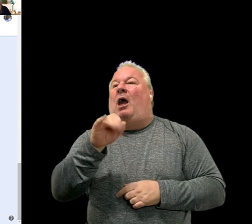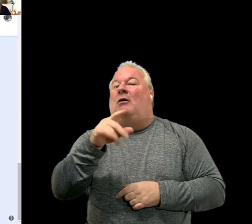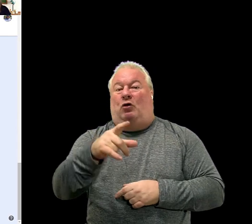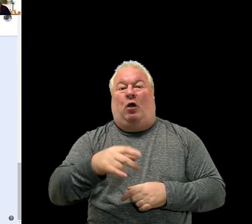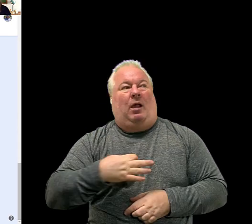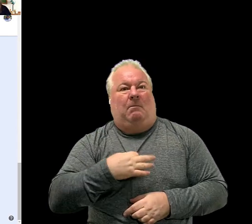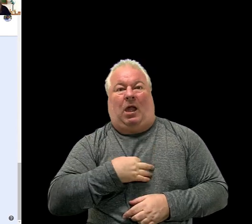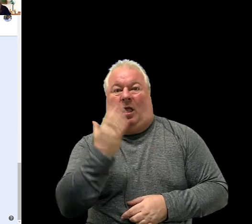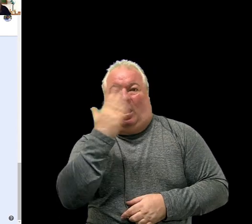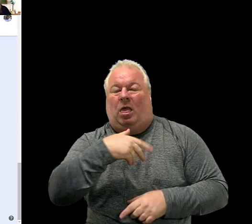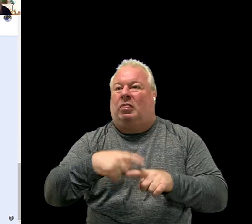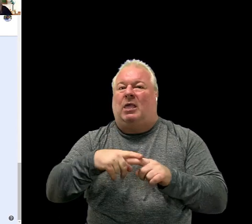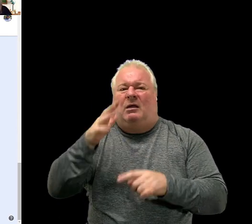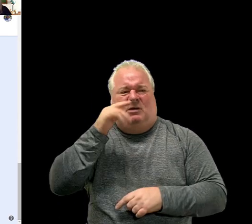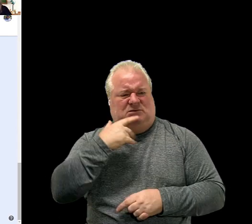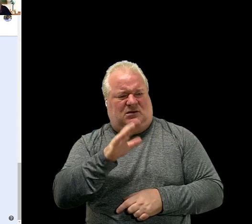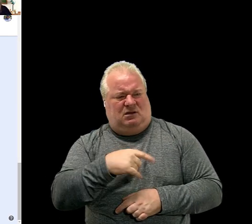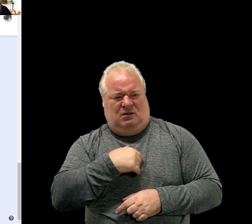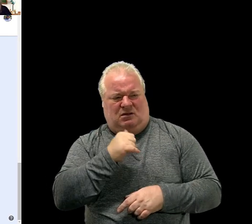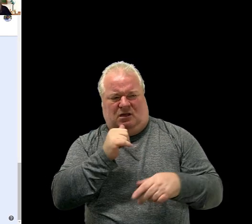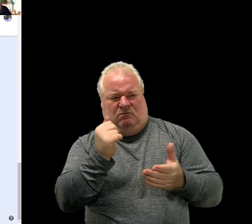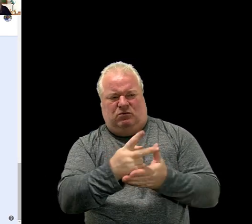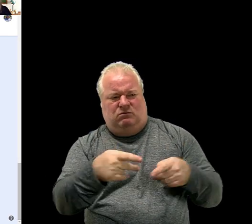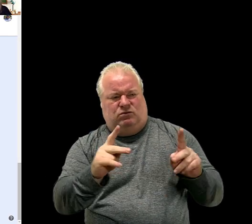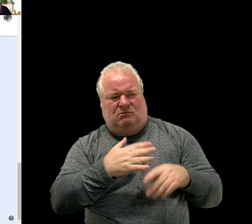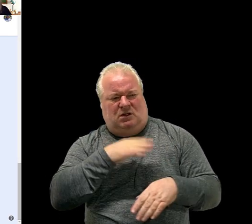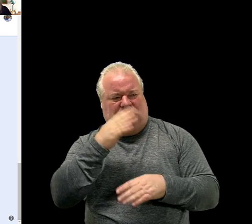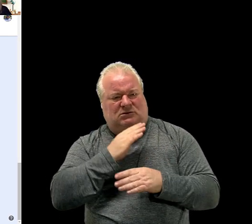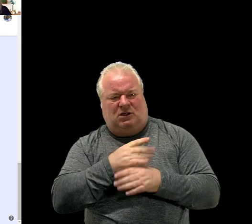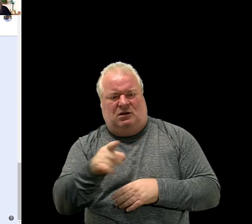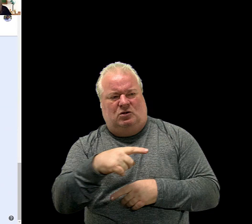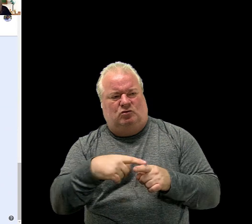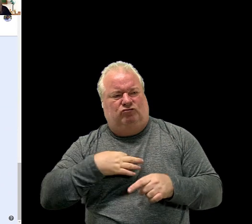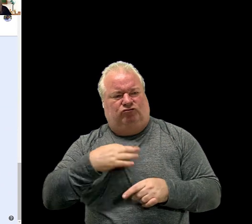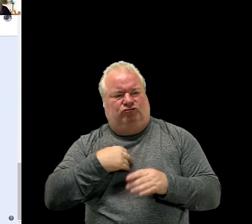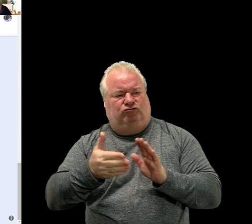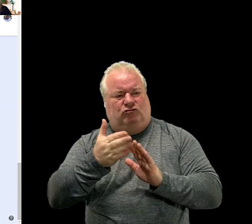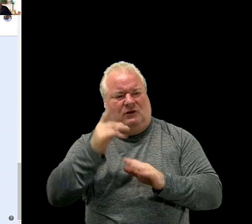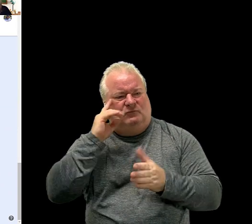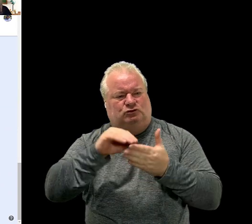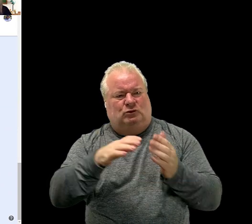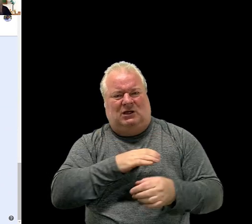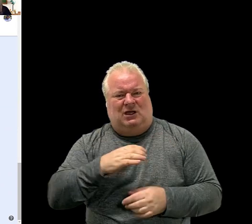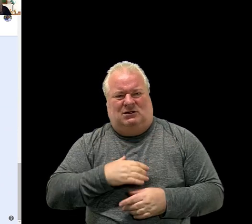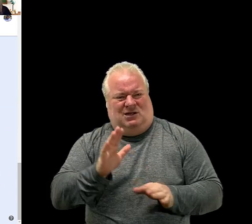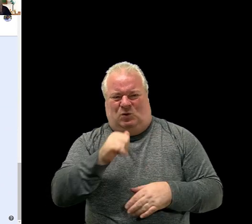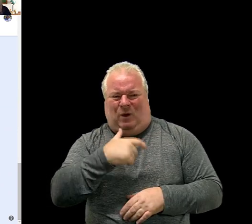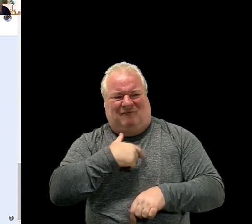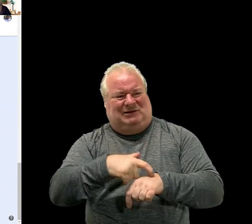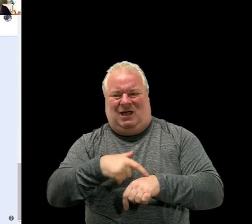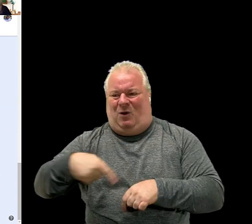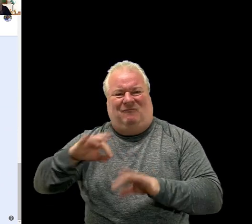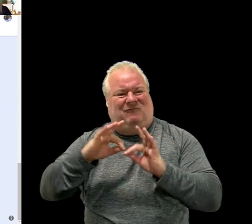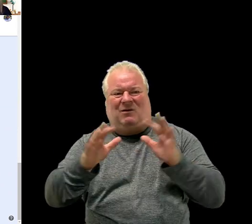and say, I didn't give permission for my son or my daughter to run for student council. We don't have the time to do that right